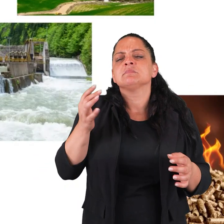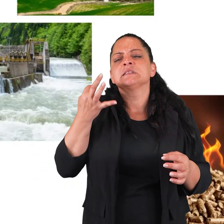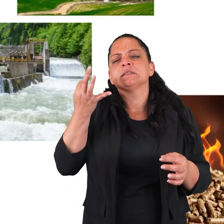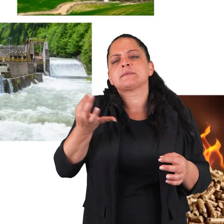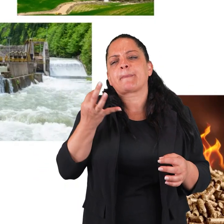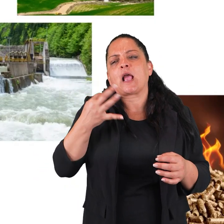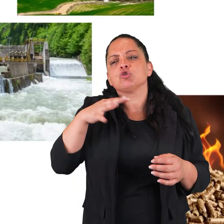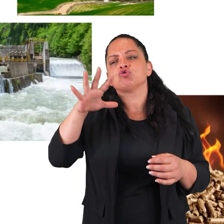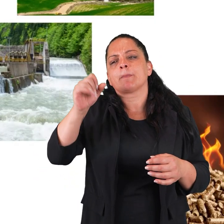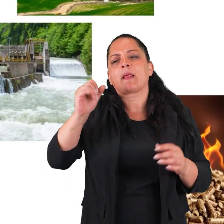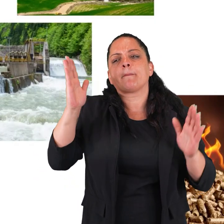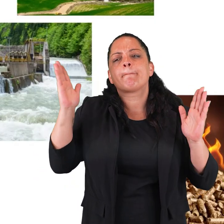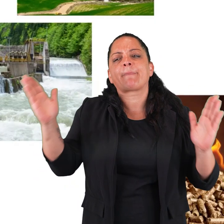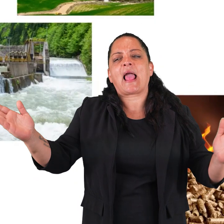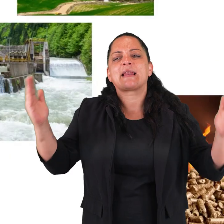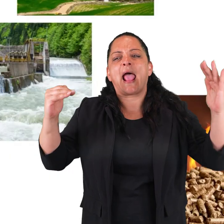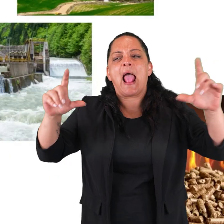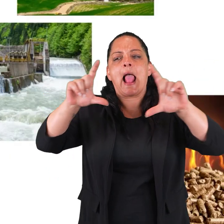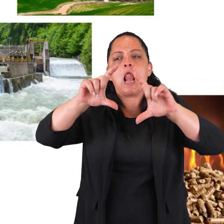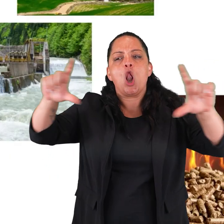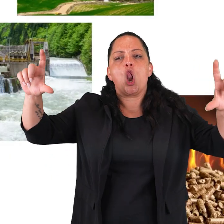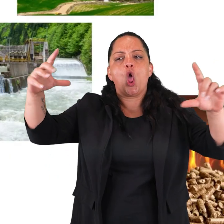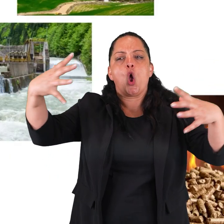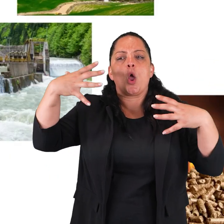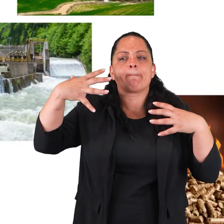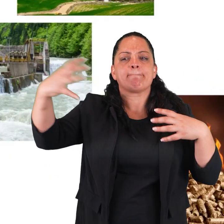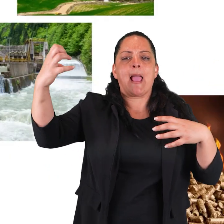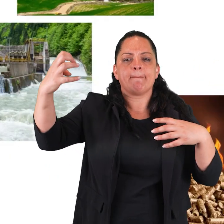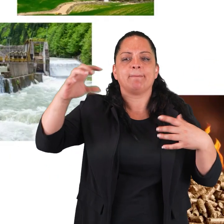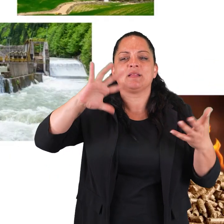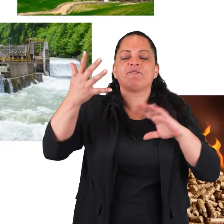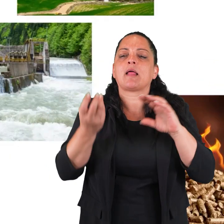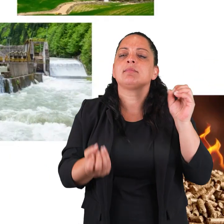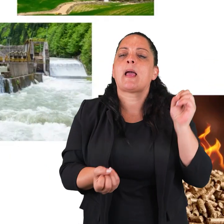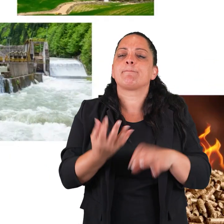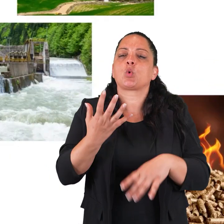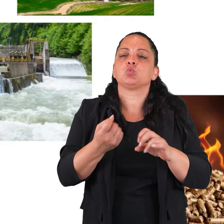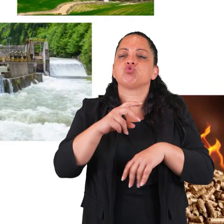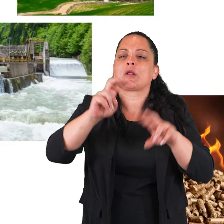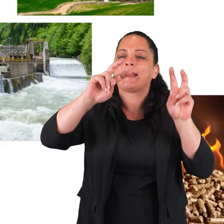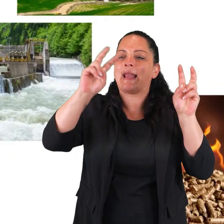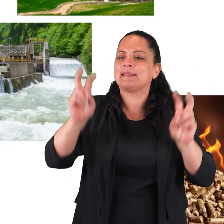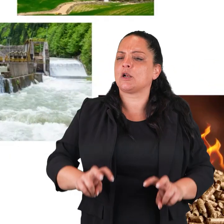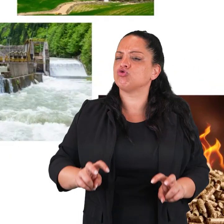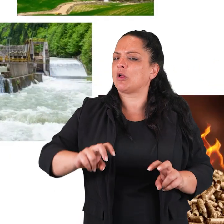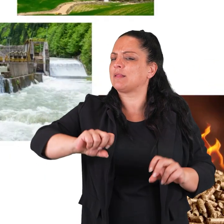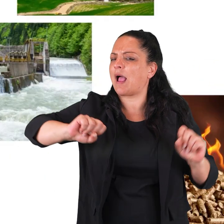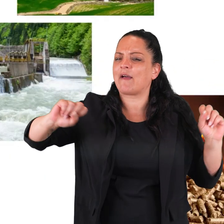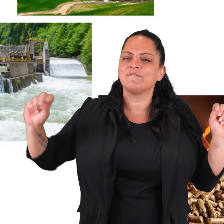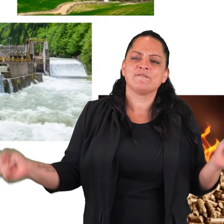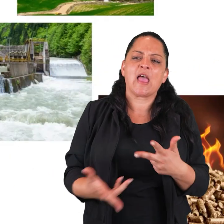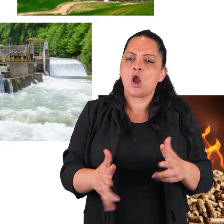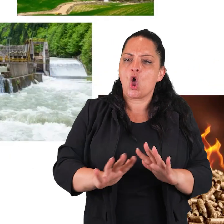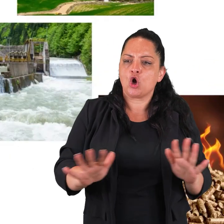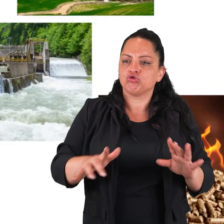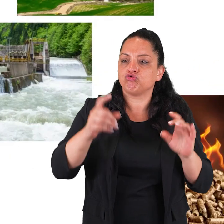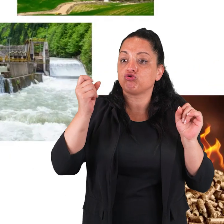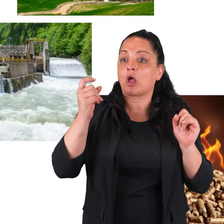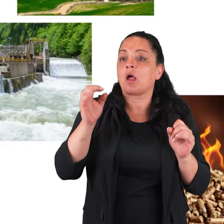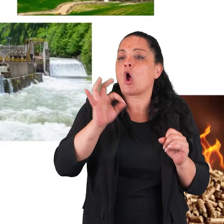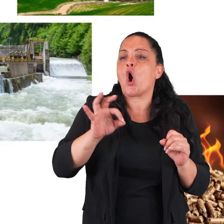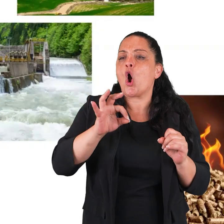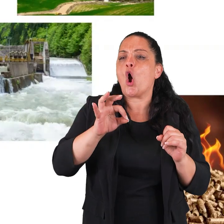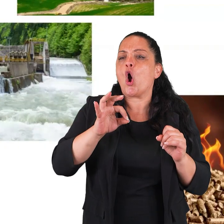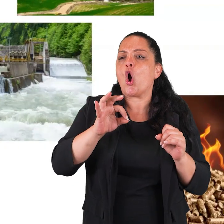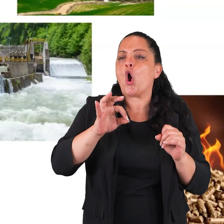by photovoltaic panels to produce electricity that we can immediately use, but it can also